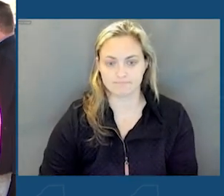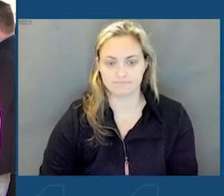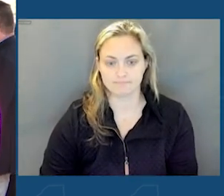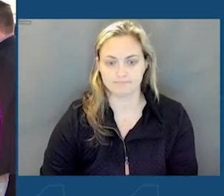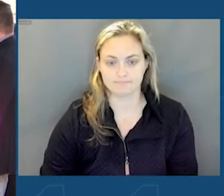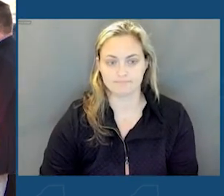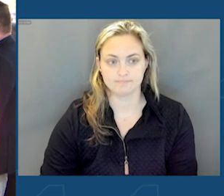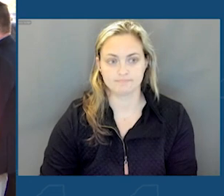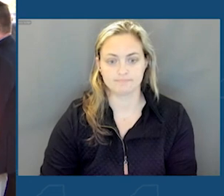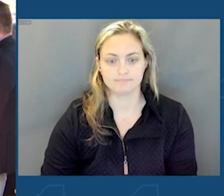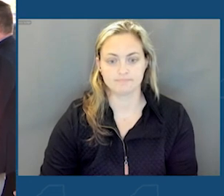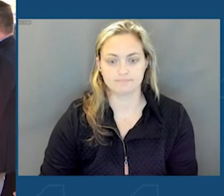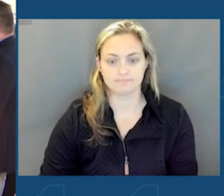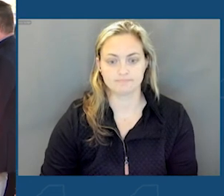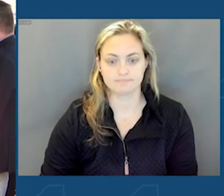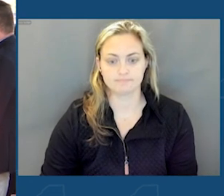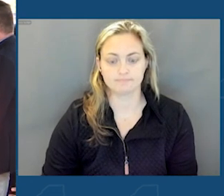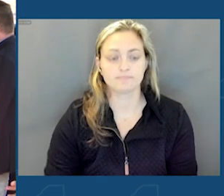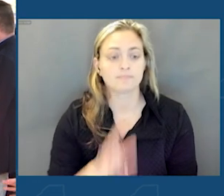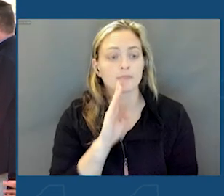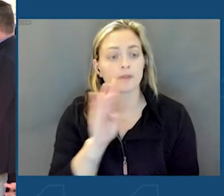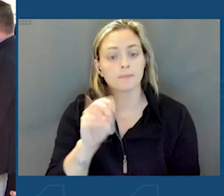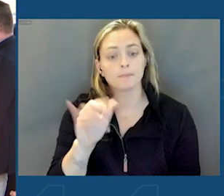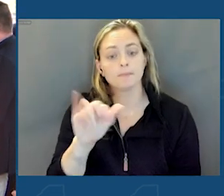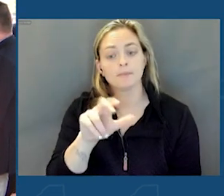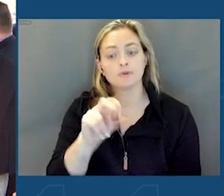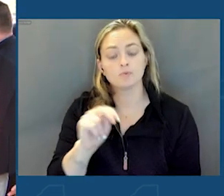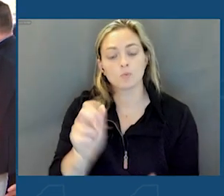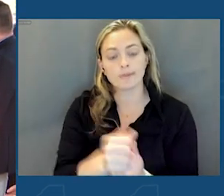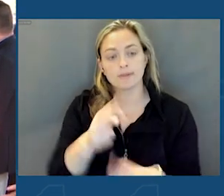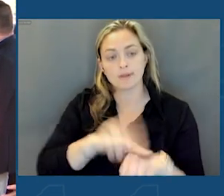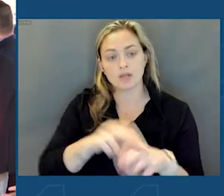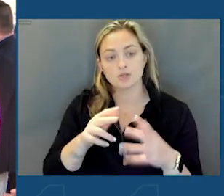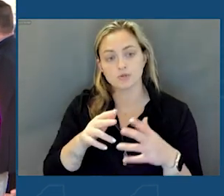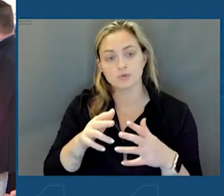Deputy Commissioner Benjamin Pomerantz with the national anthem.